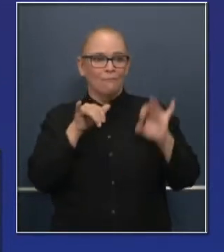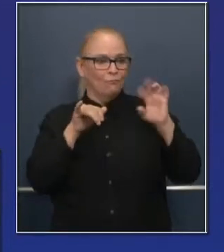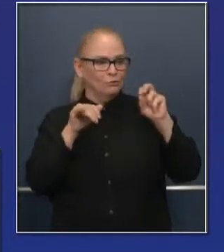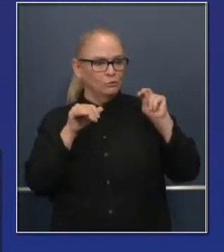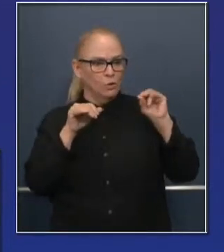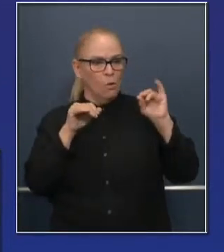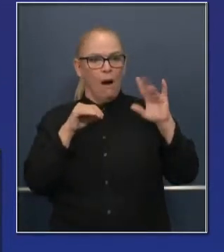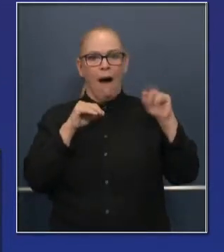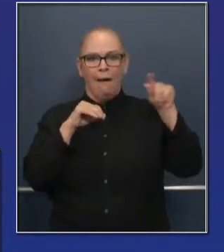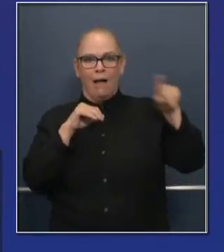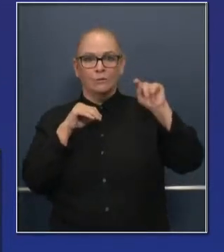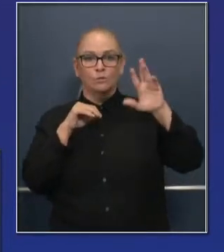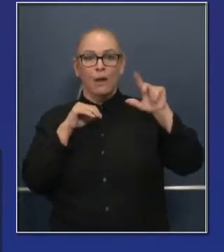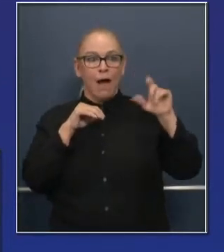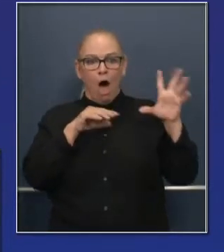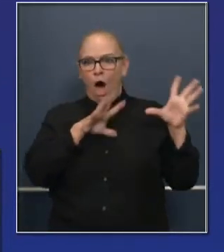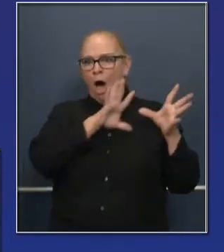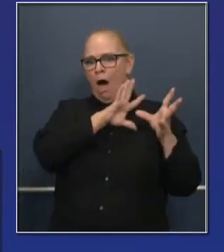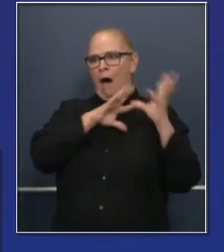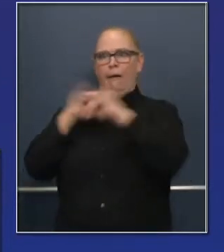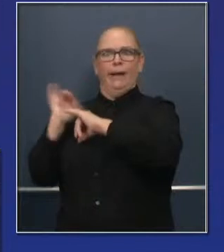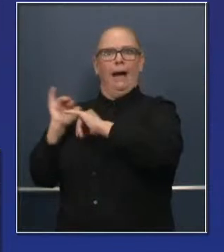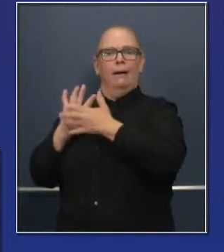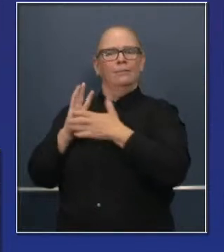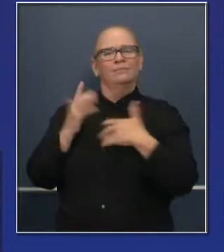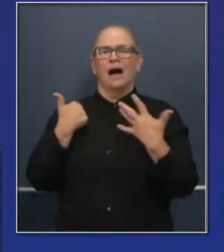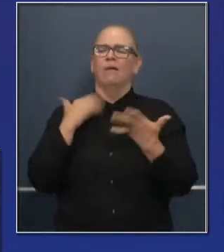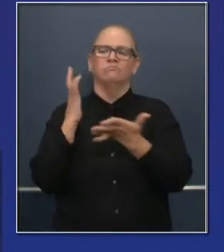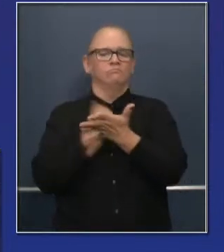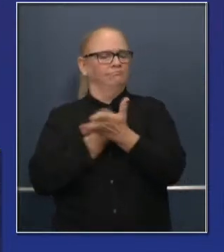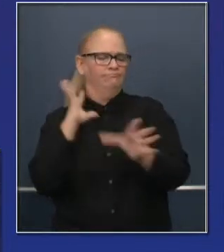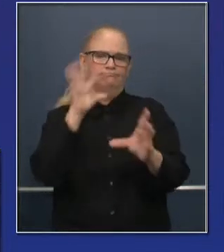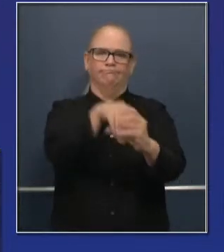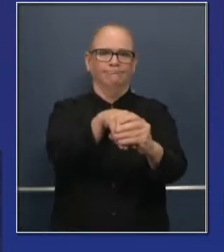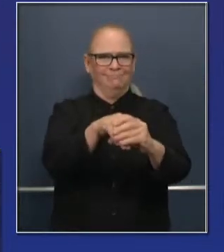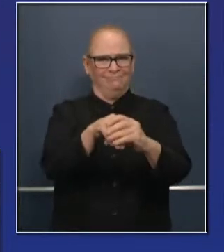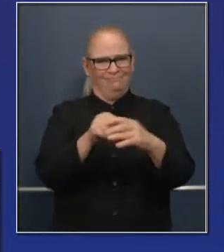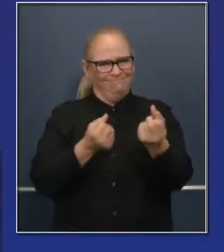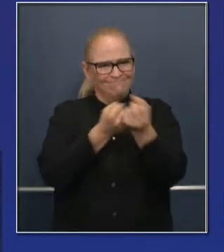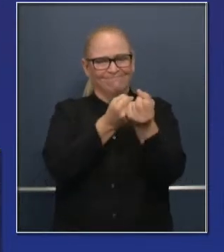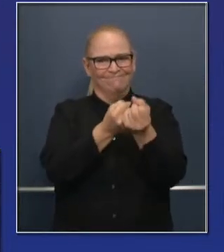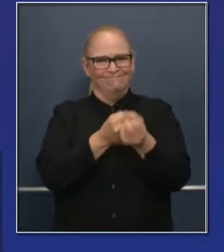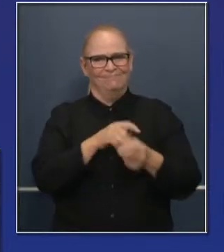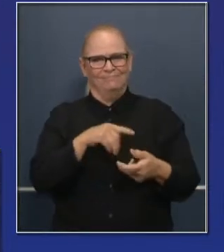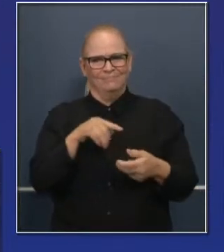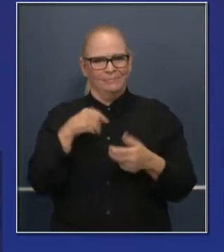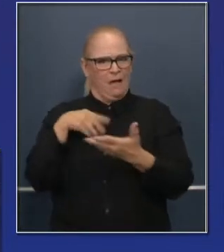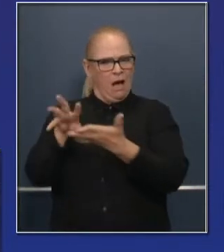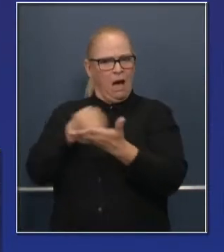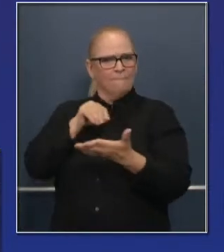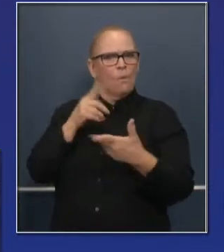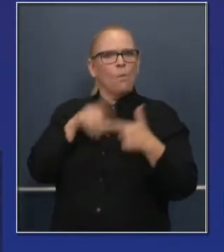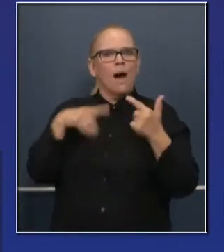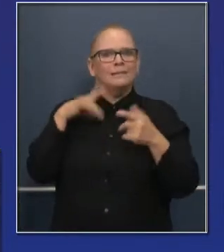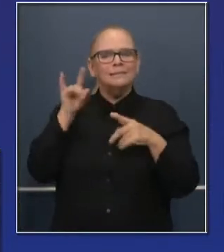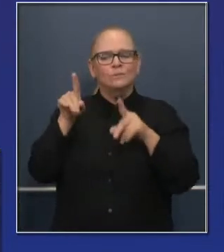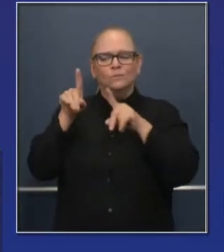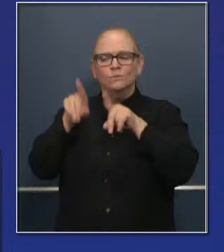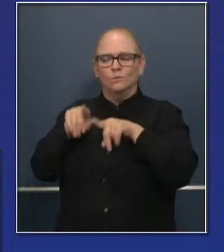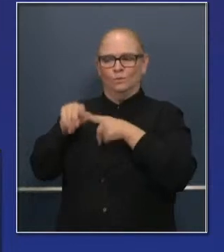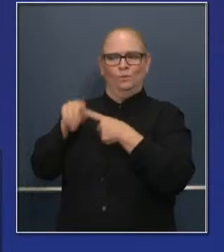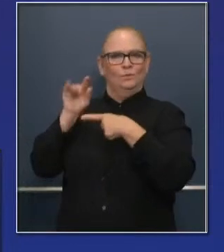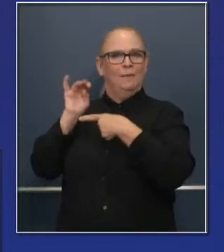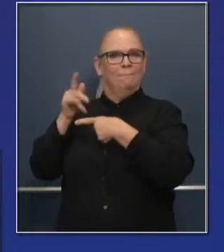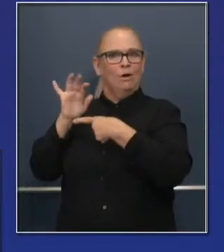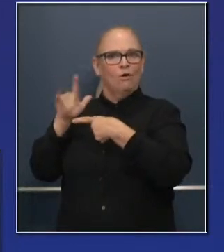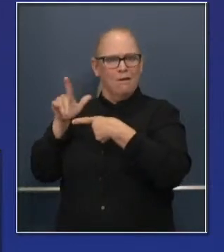was appropriate to intervene using the information, using the experience, the best practice, the data collection,